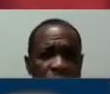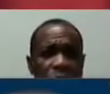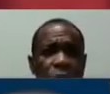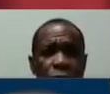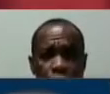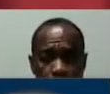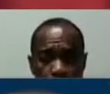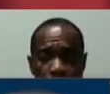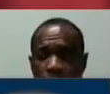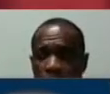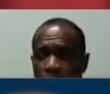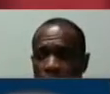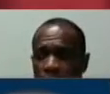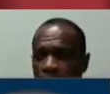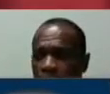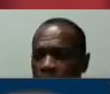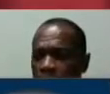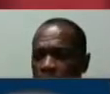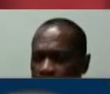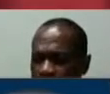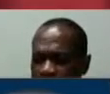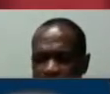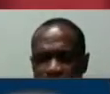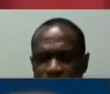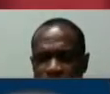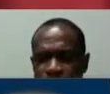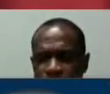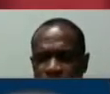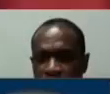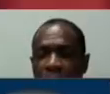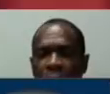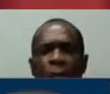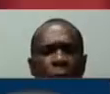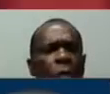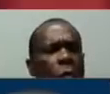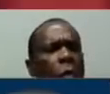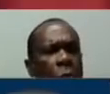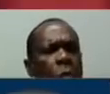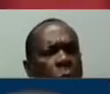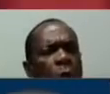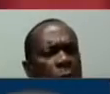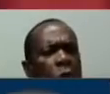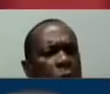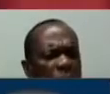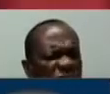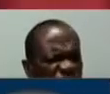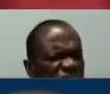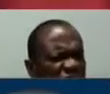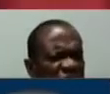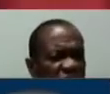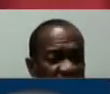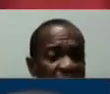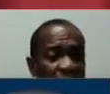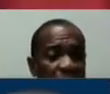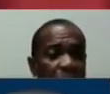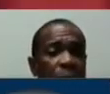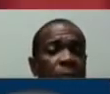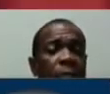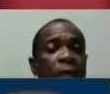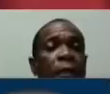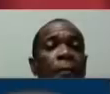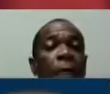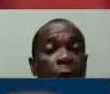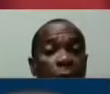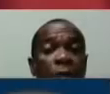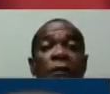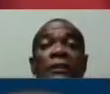we have found that to be the same. But as Minister said, you need to consult your physician, because there's interpatient variances